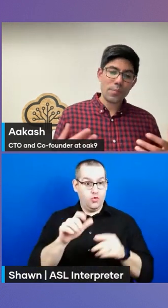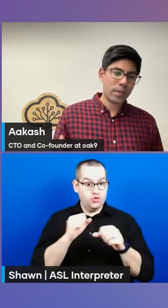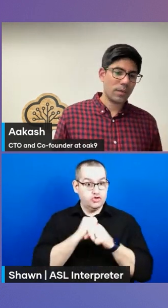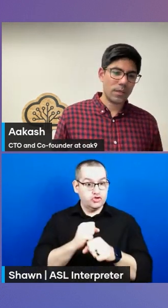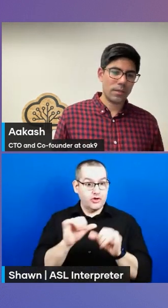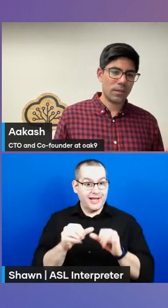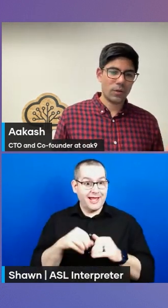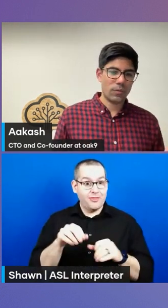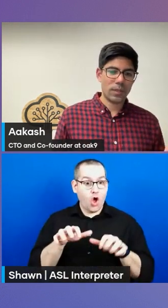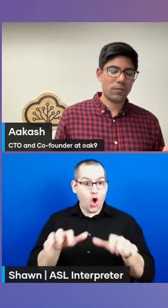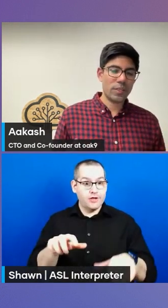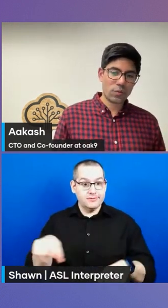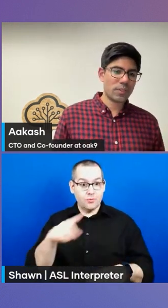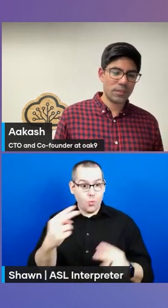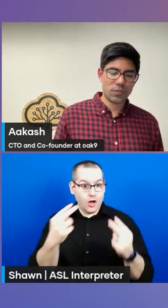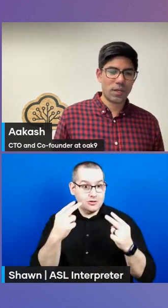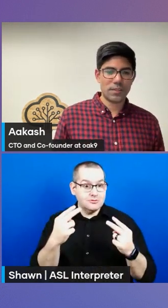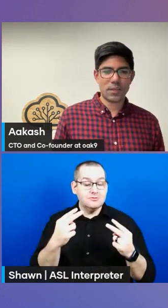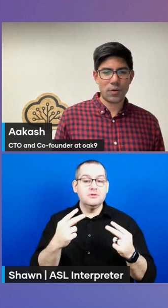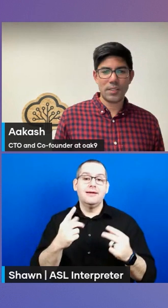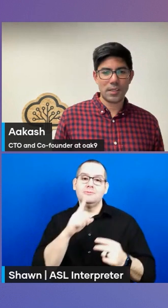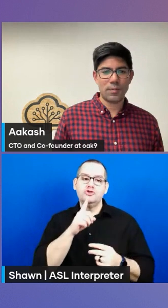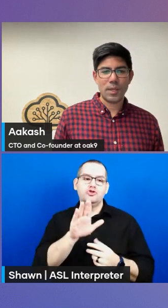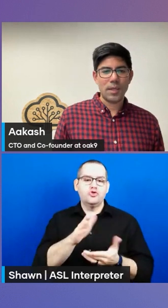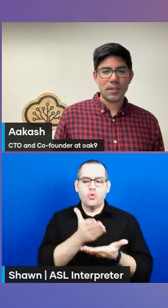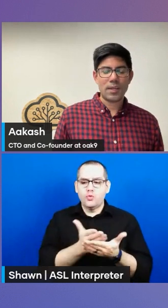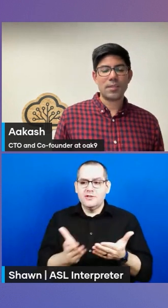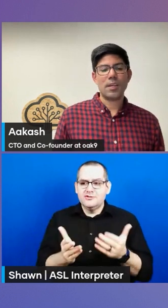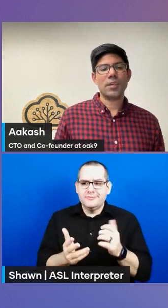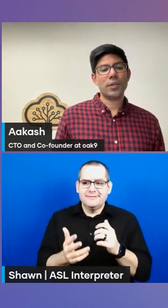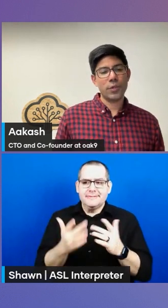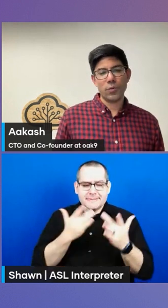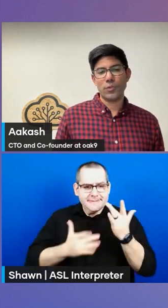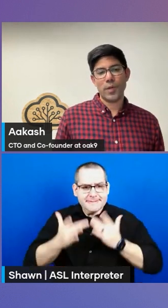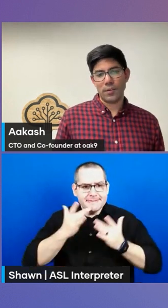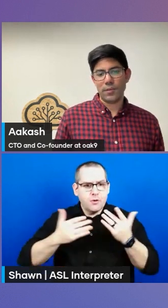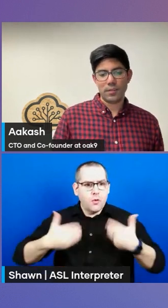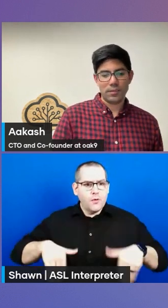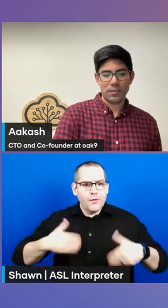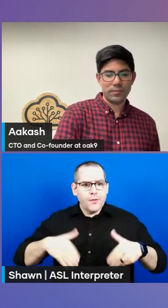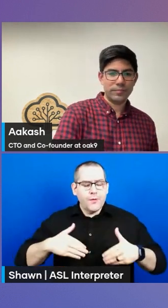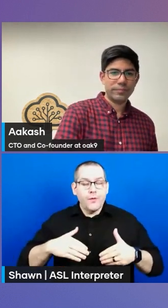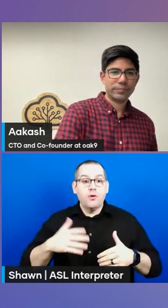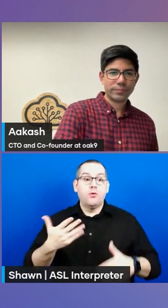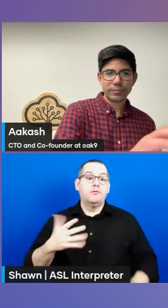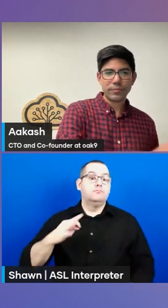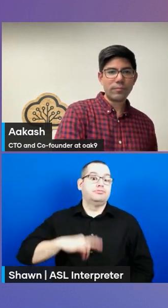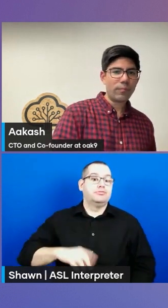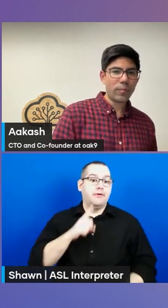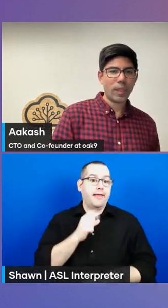that typically, in a resource-constrained security team, that is a huge benefit.